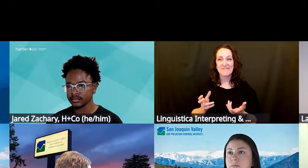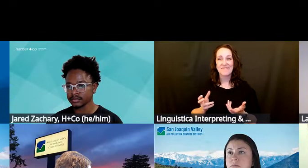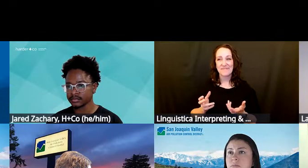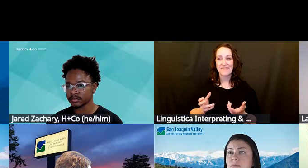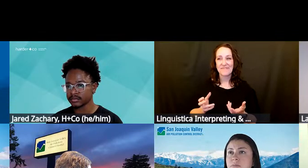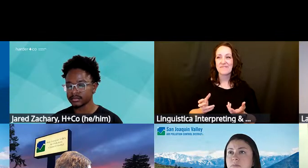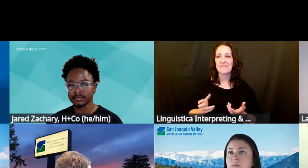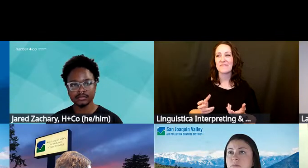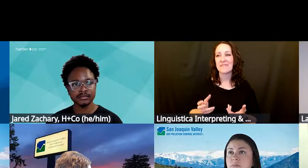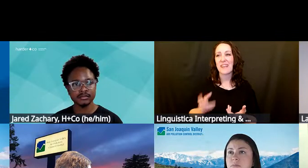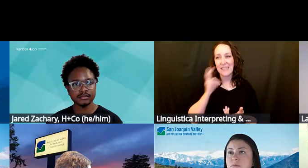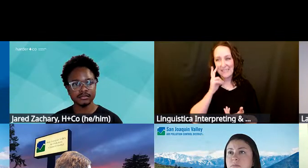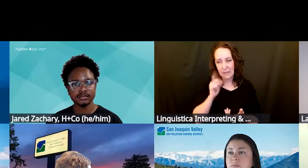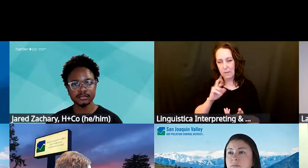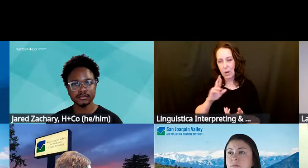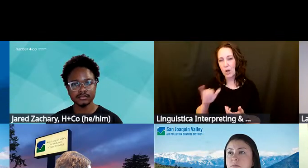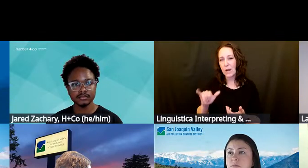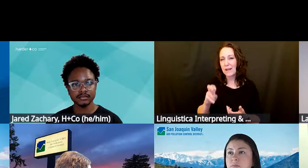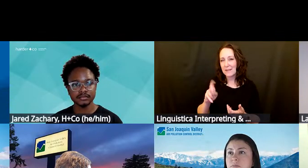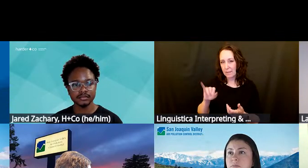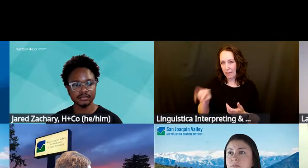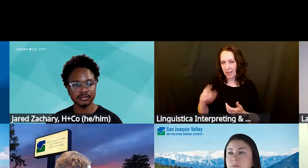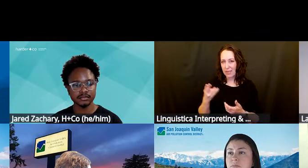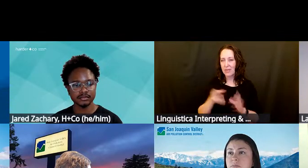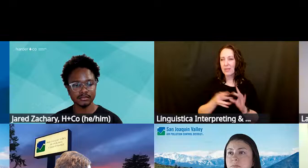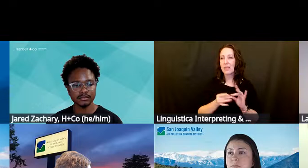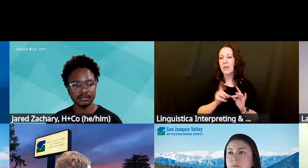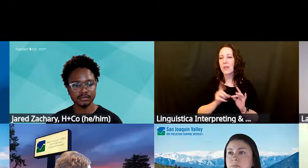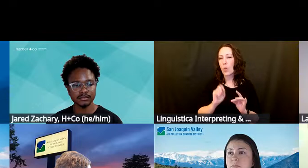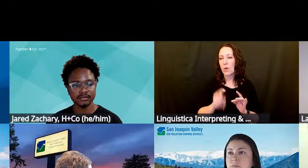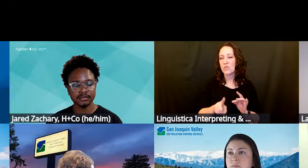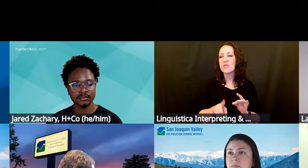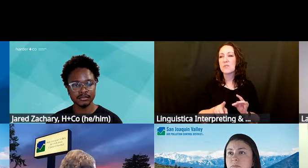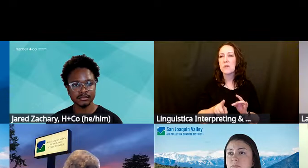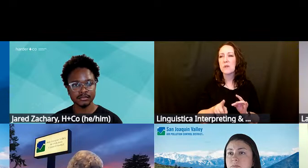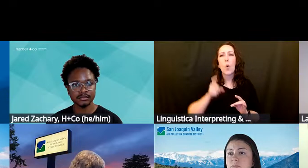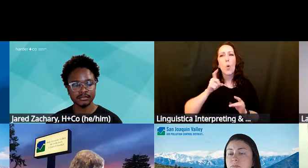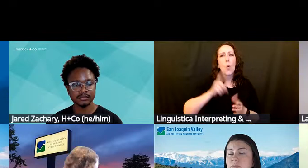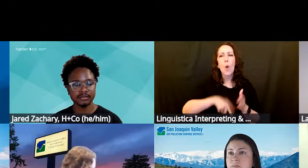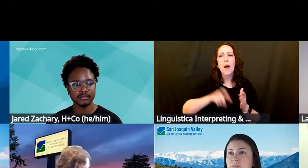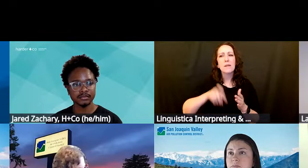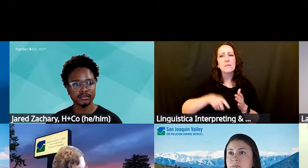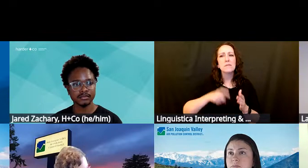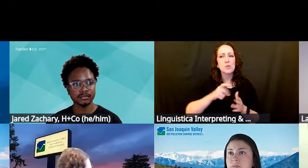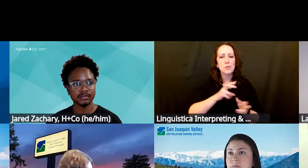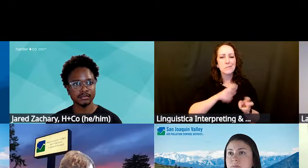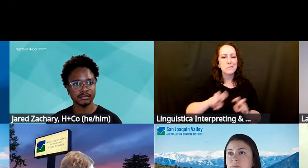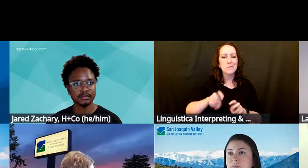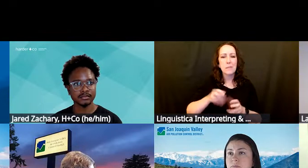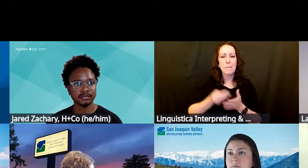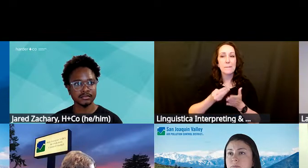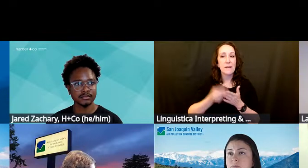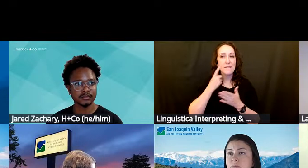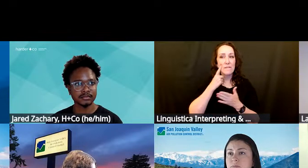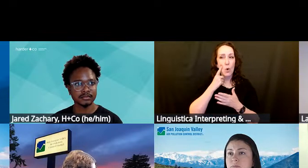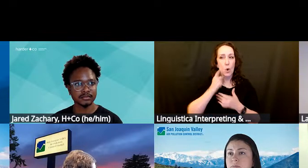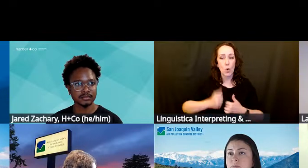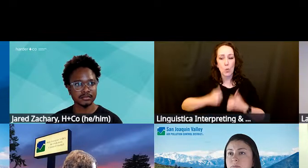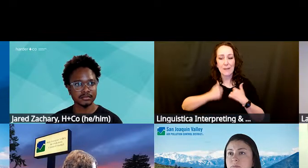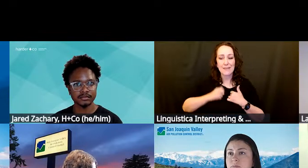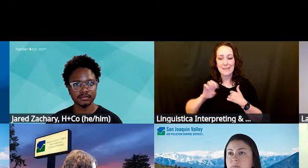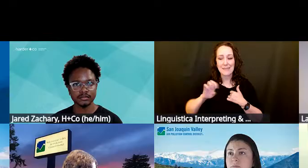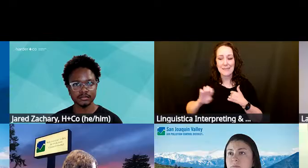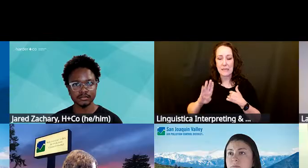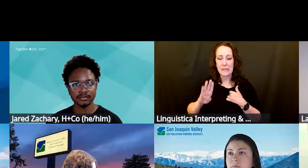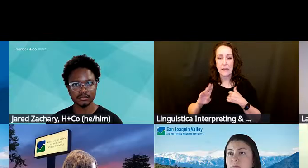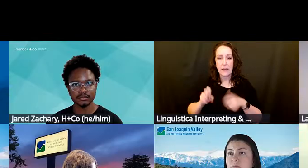I do see Mary Elizabeth, you had a comment, you had a question, what would be necessary to reallocate funds for resident e-bikes? And I think during